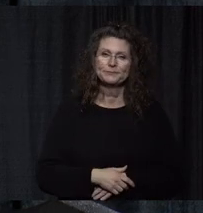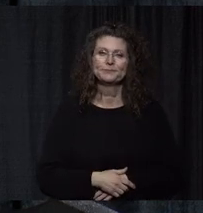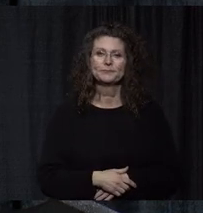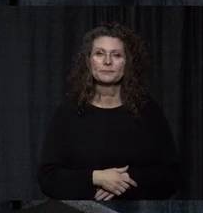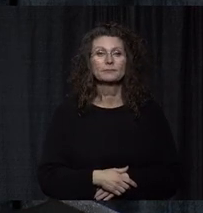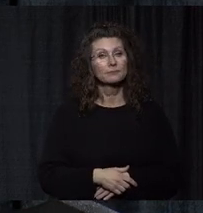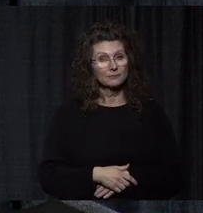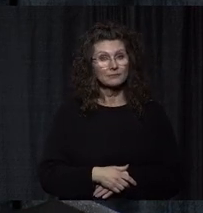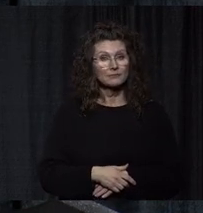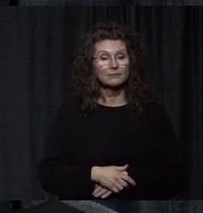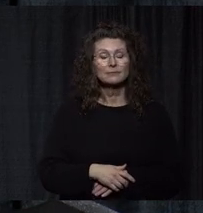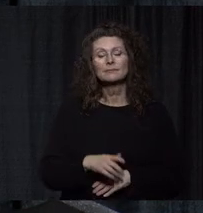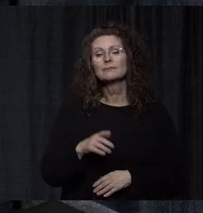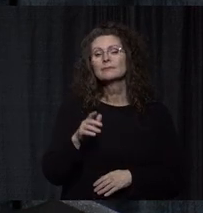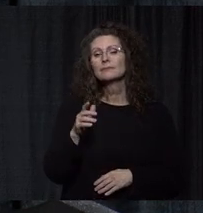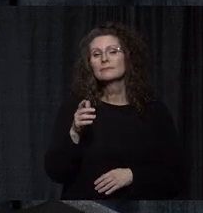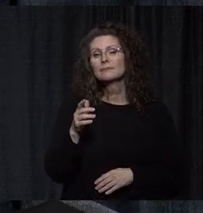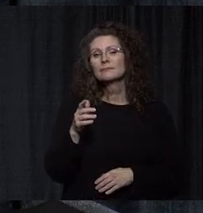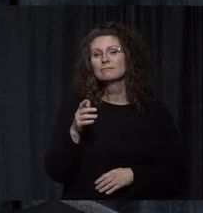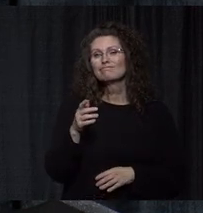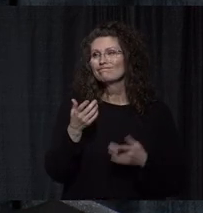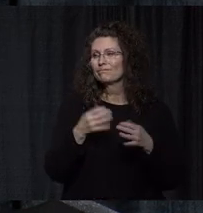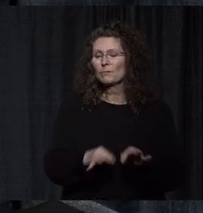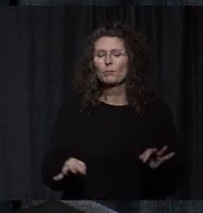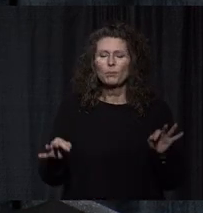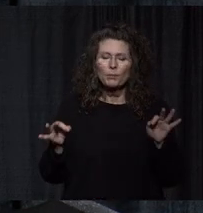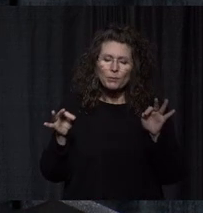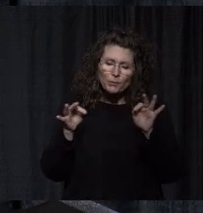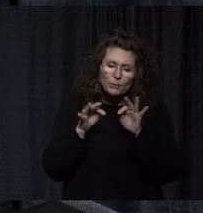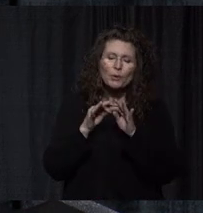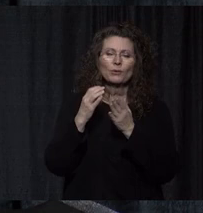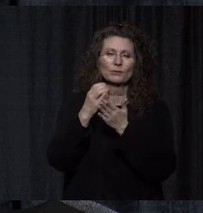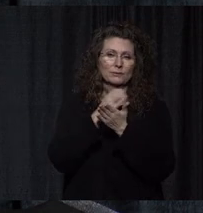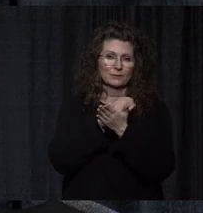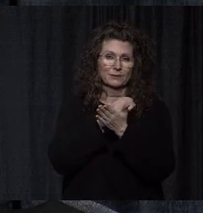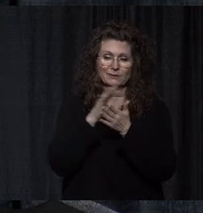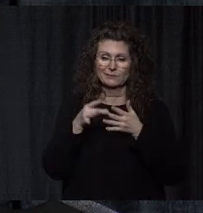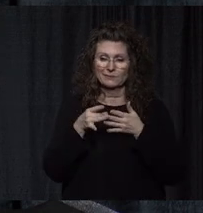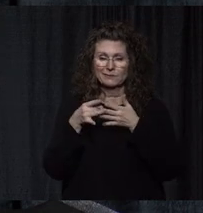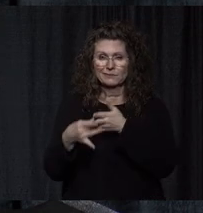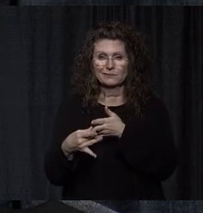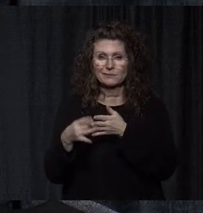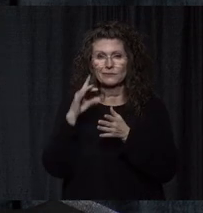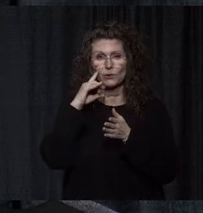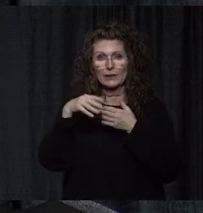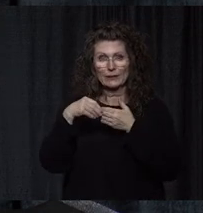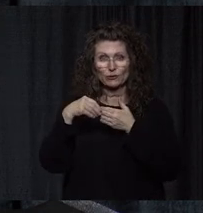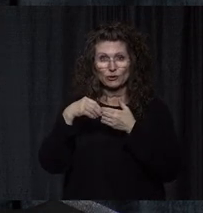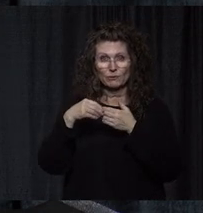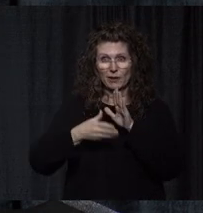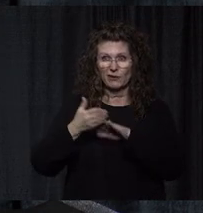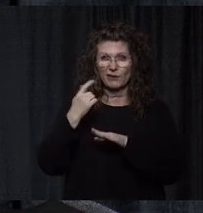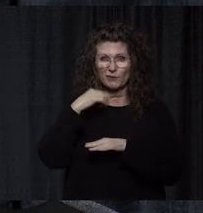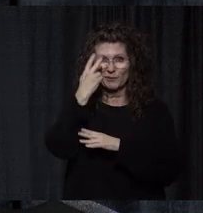In fact, one of the most important lessons in leadership came from running for political office. You remember that?